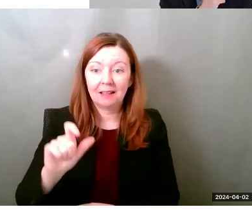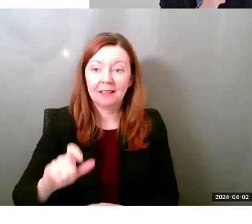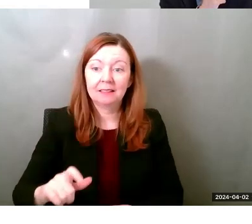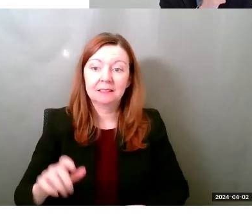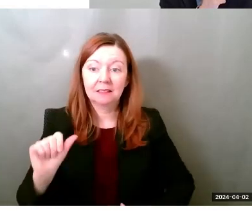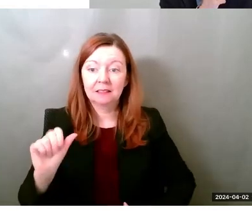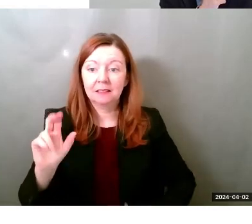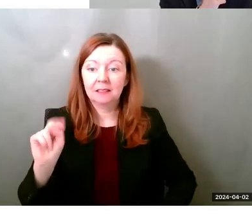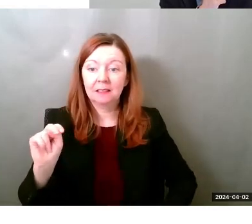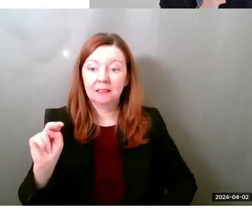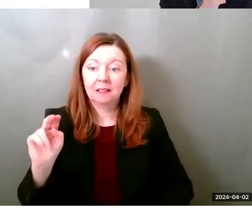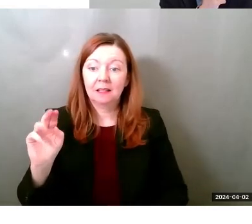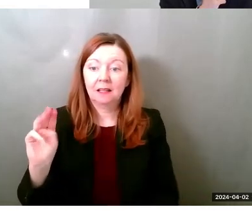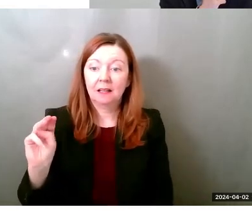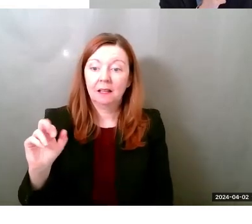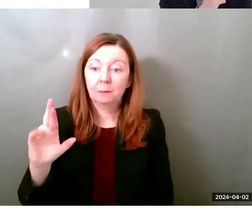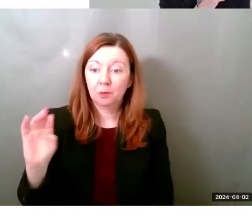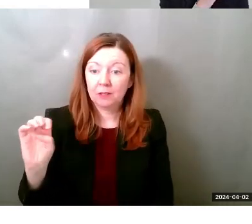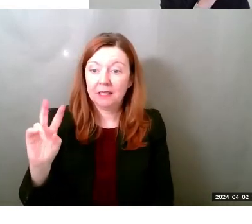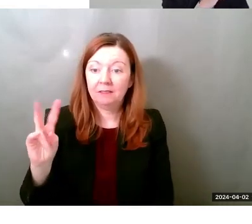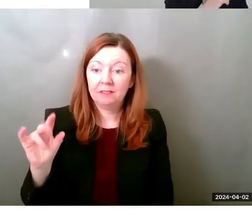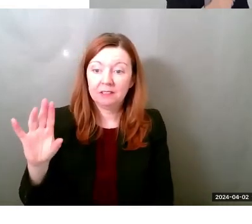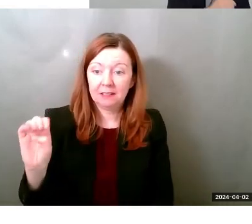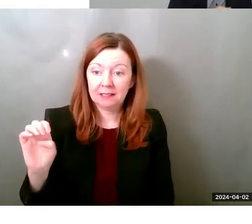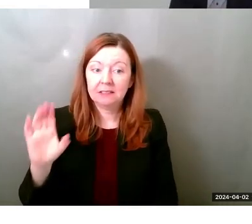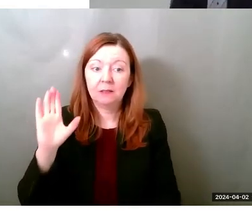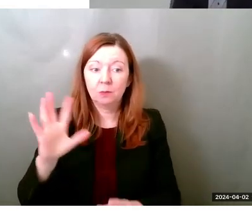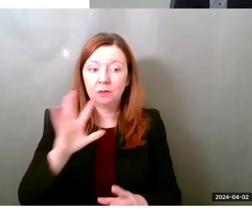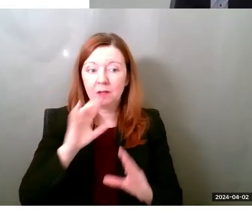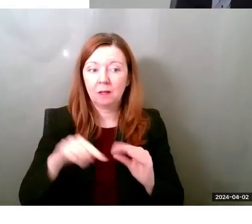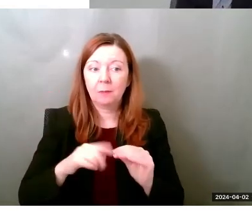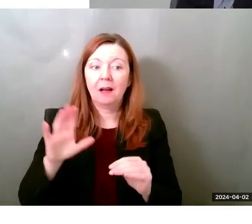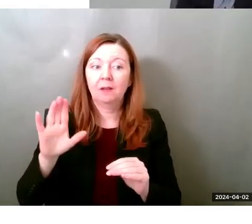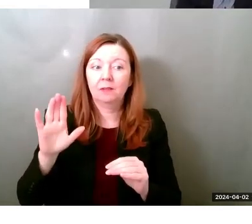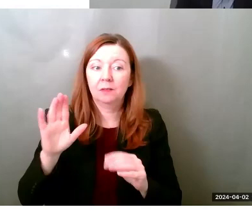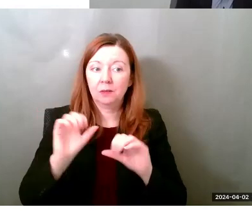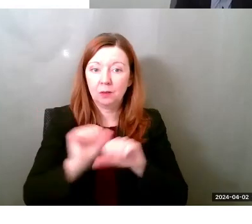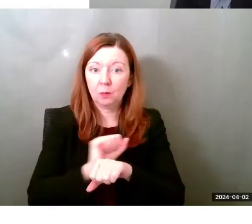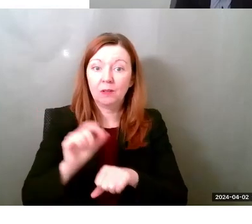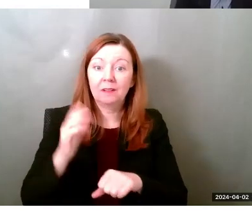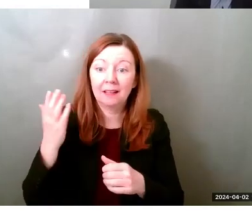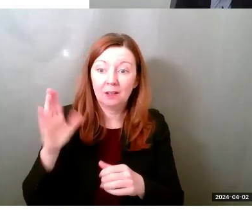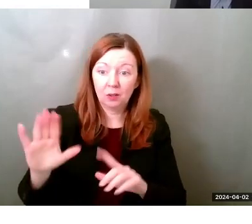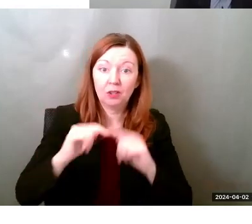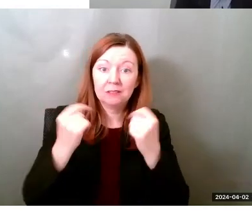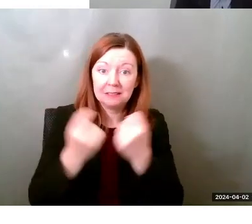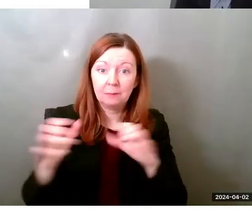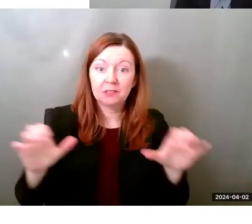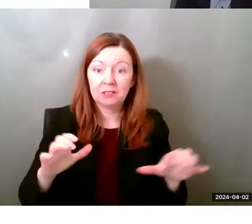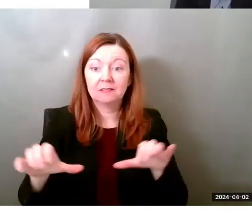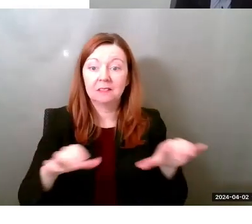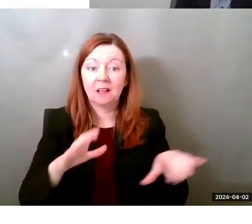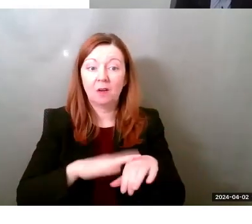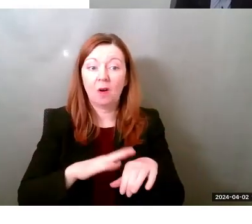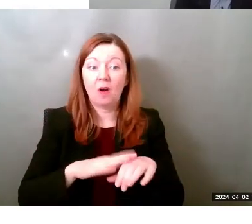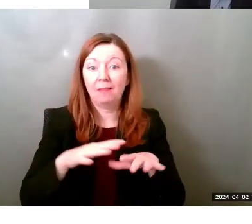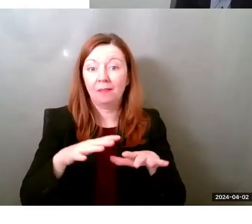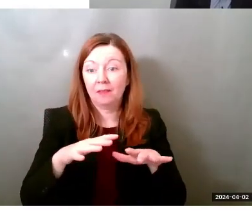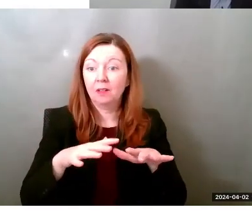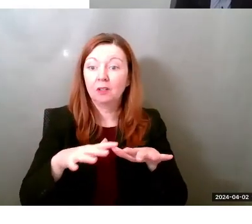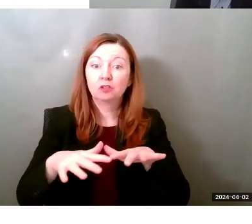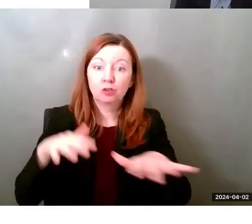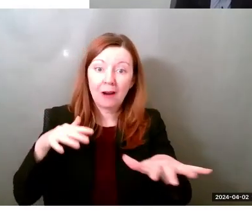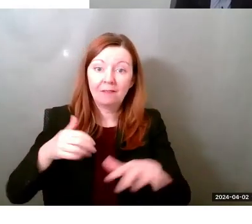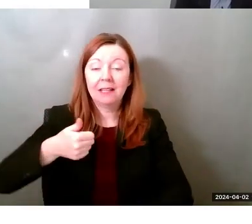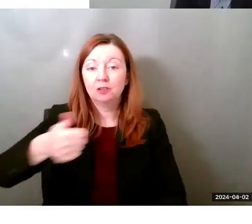Anne Marie Vigilante from Langen is going to speak to a lot of the work that her team and she have done on the traffic and